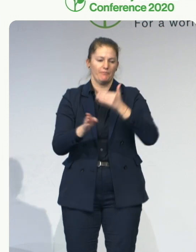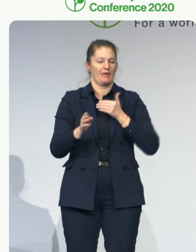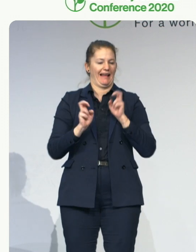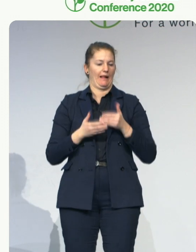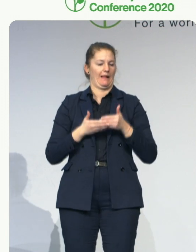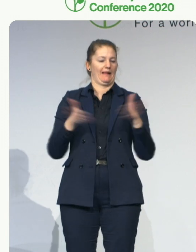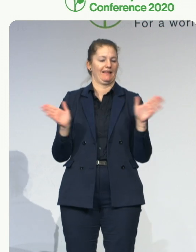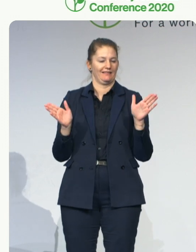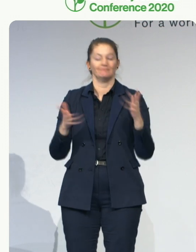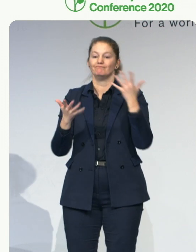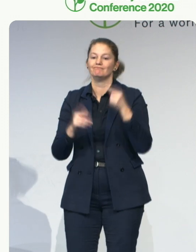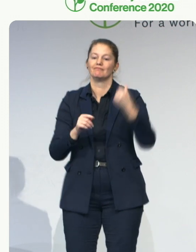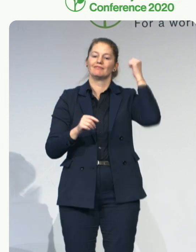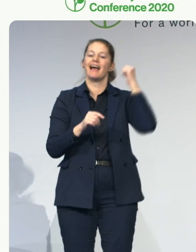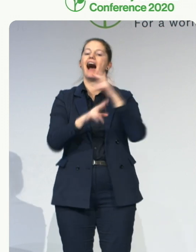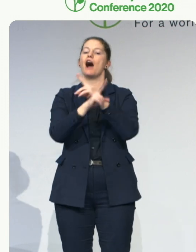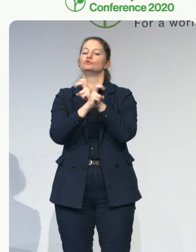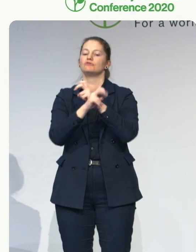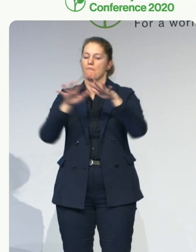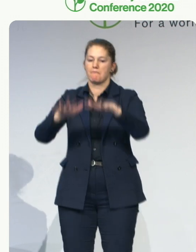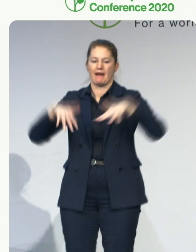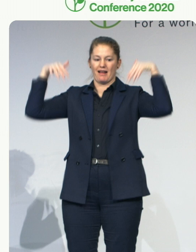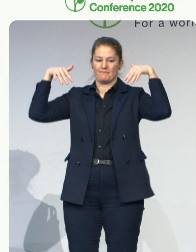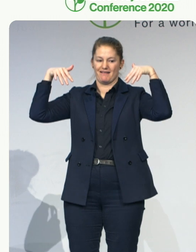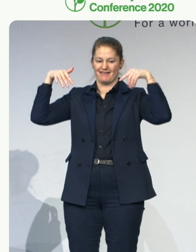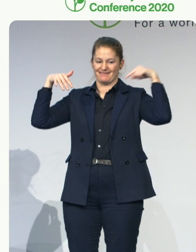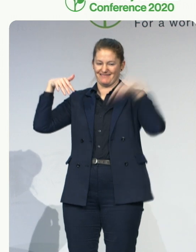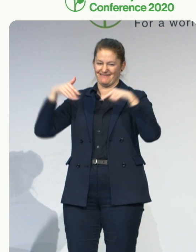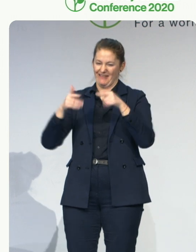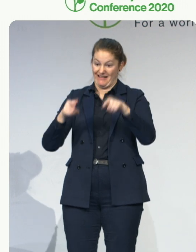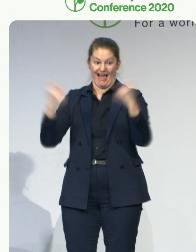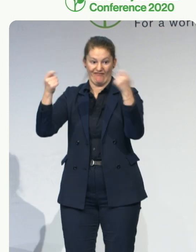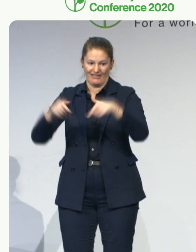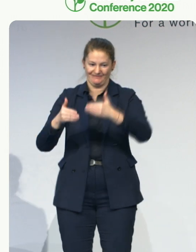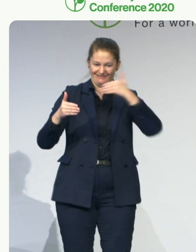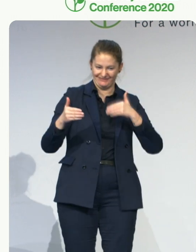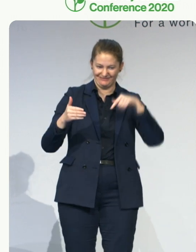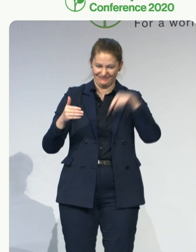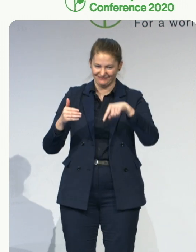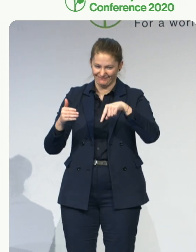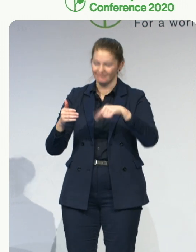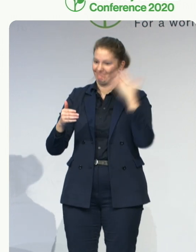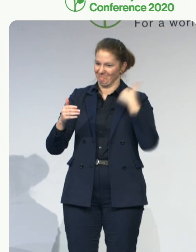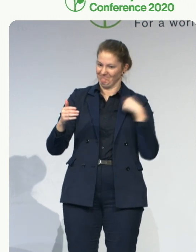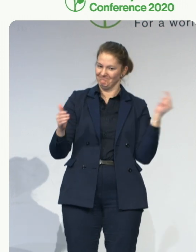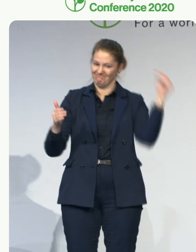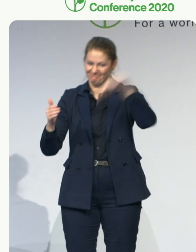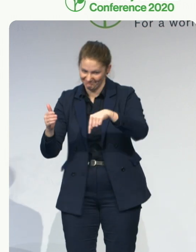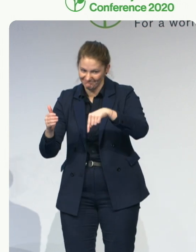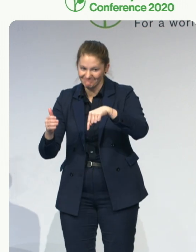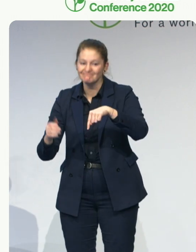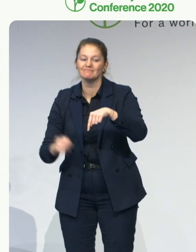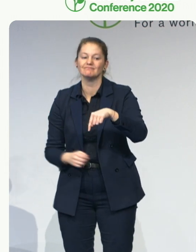the President of the Austrian Parliament and the Sinnbildungsstiftung, an Austrian foundation focusing